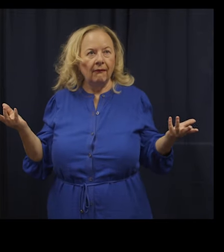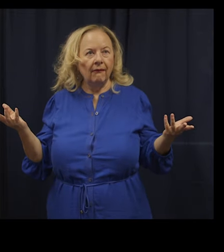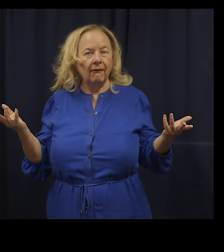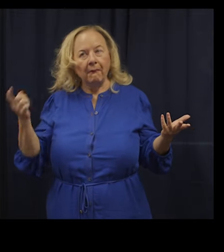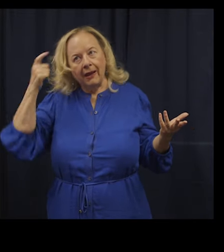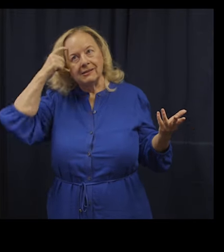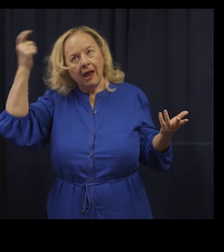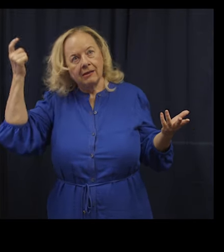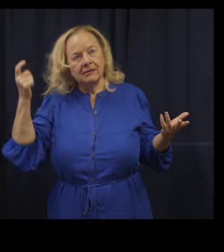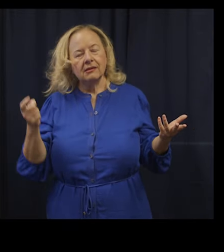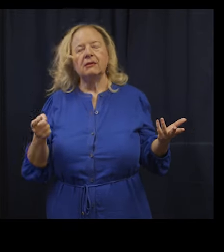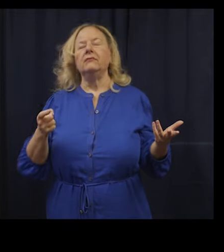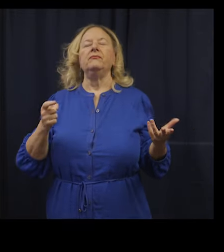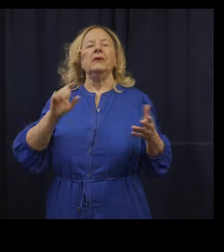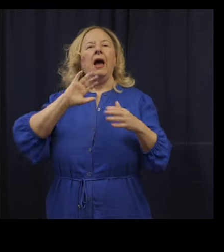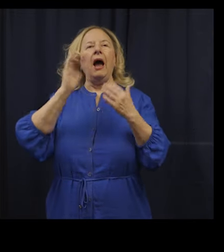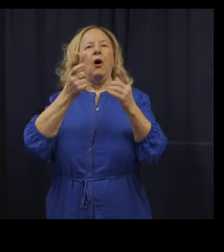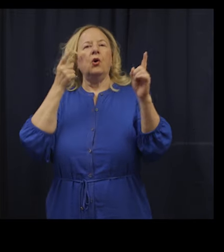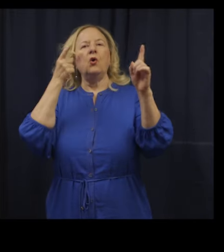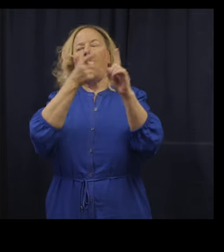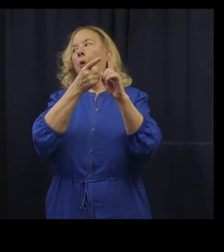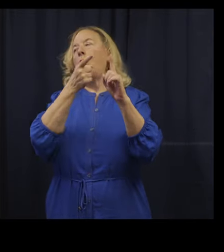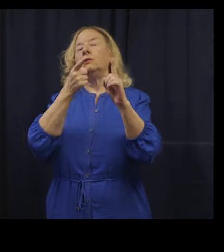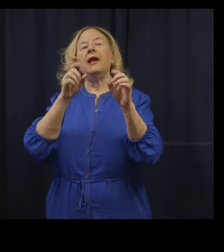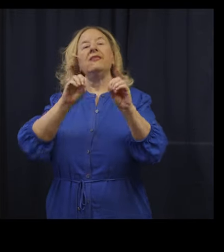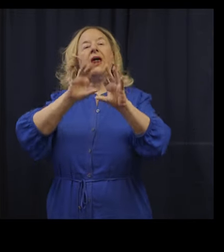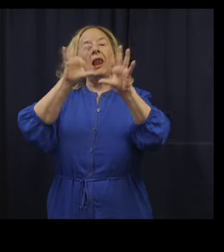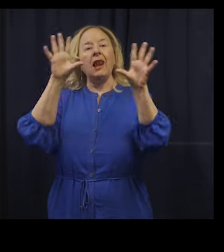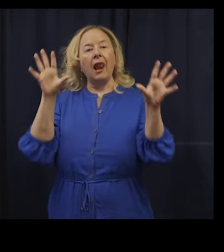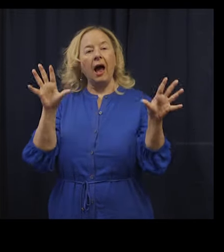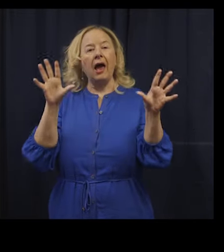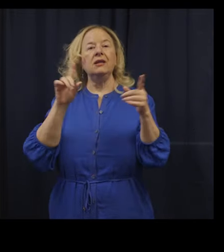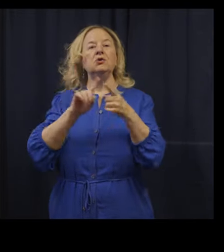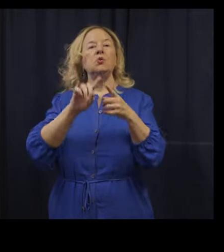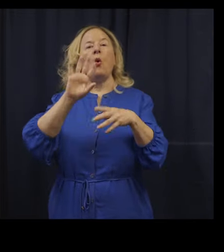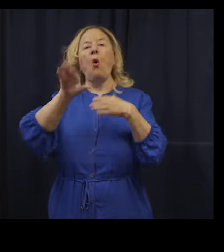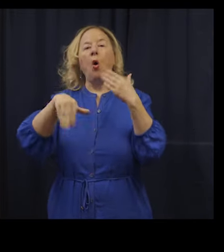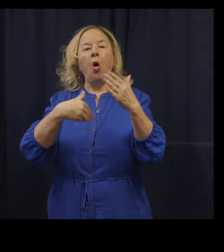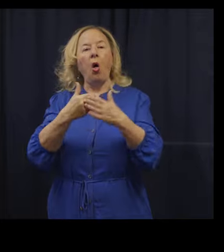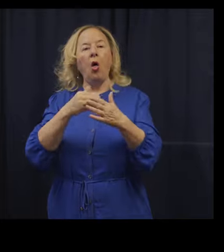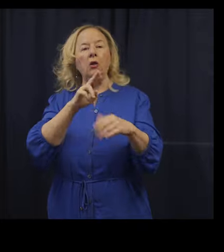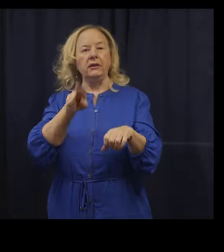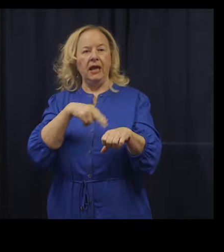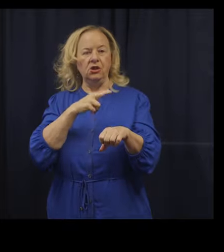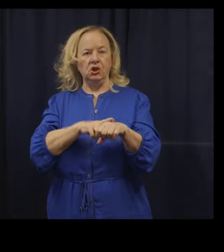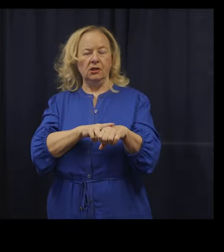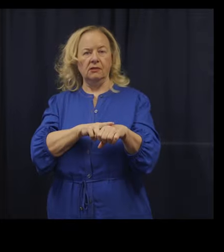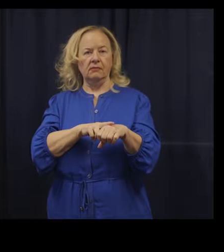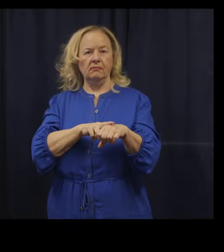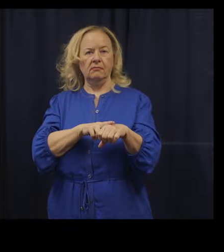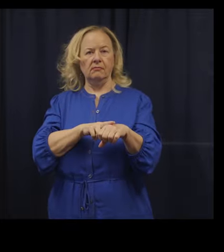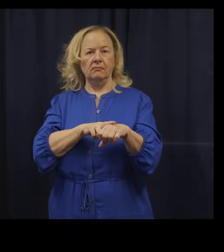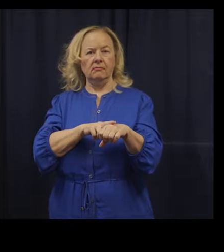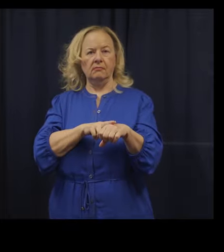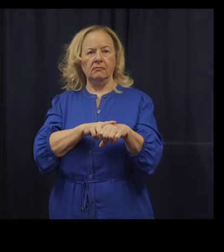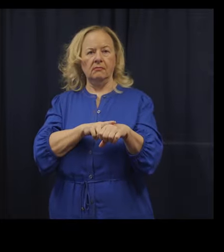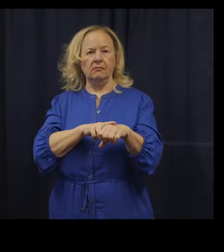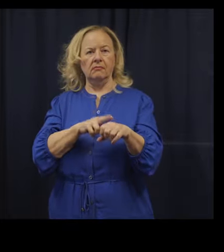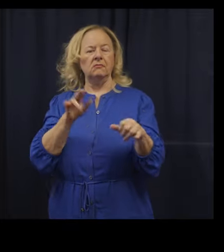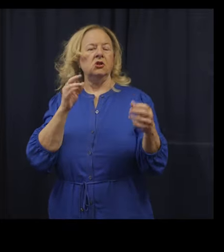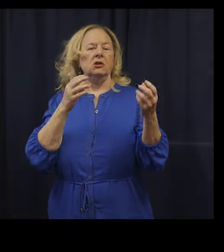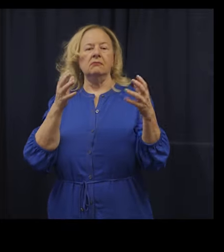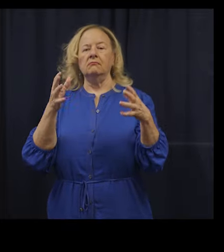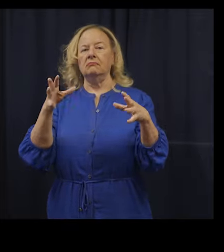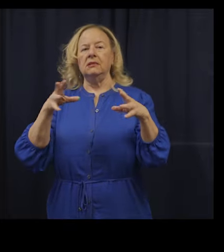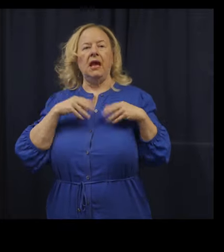LCI Ministry, our goal has always been to take the light of the Torah to all the nations. And I like to just put it out there like a buffet. Take it if